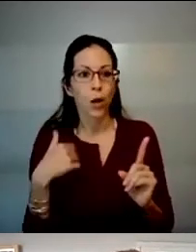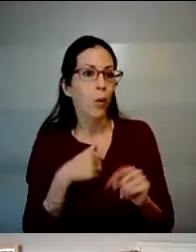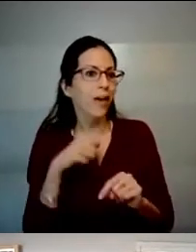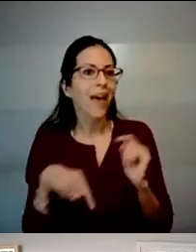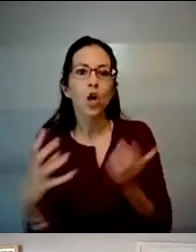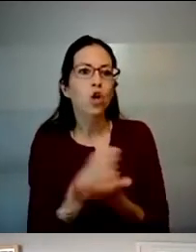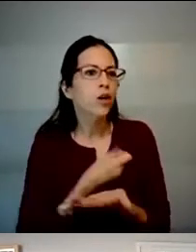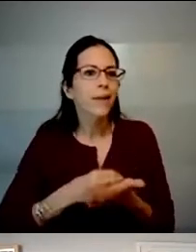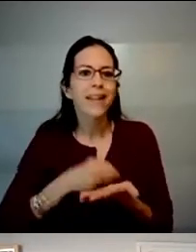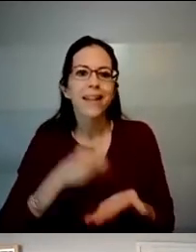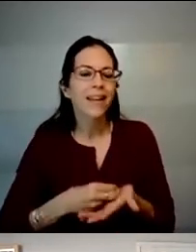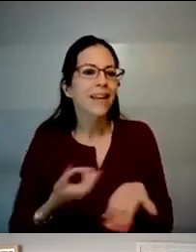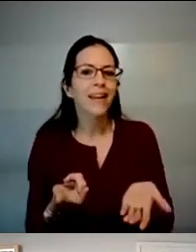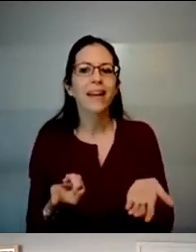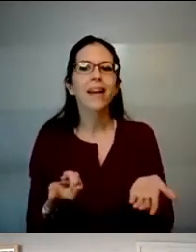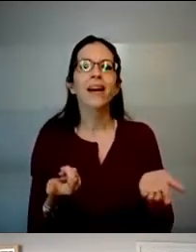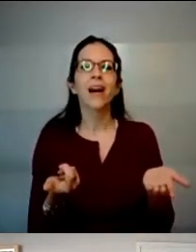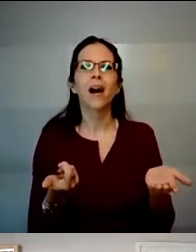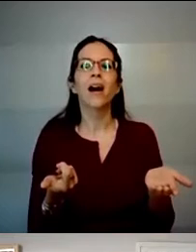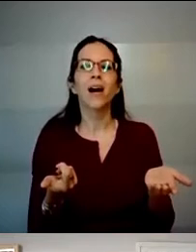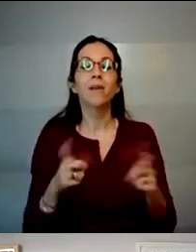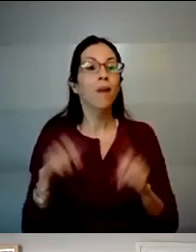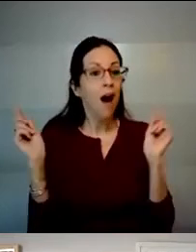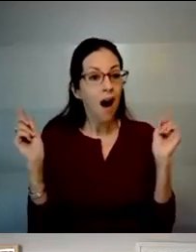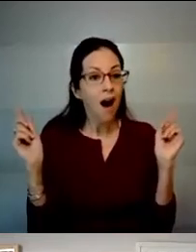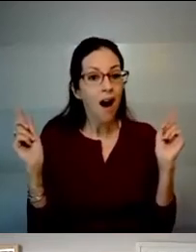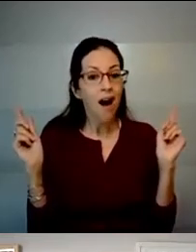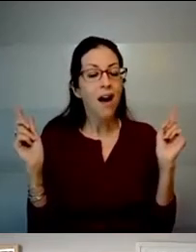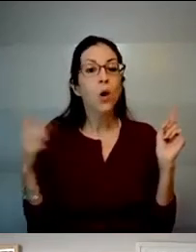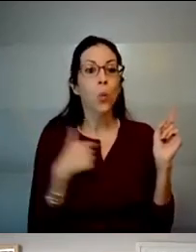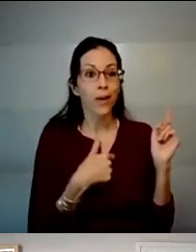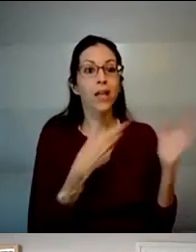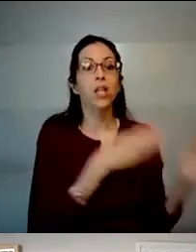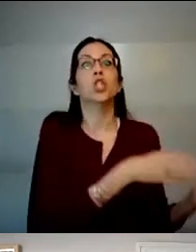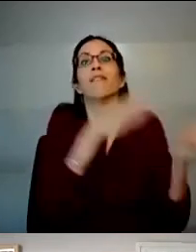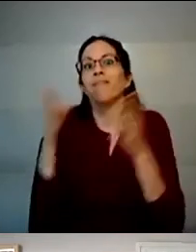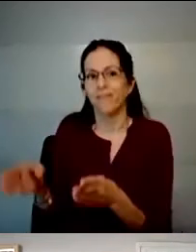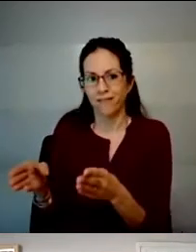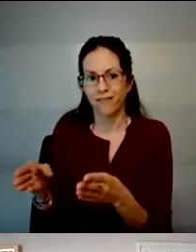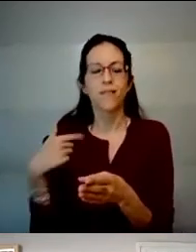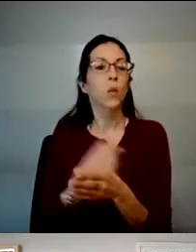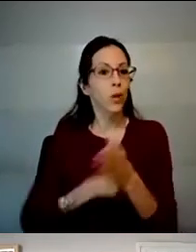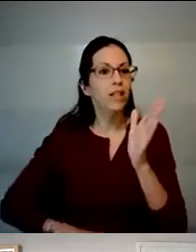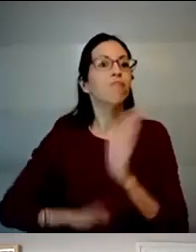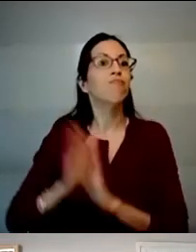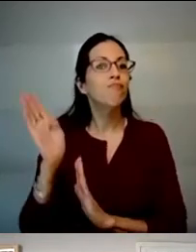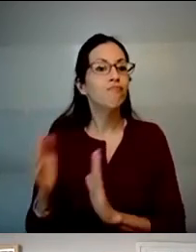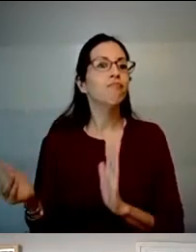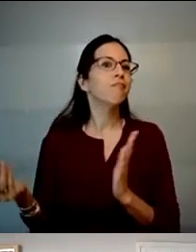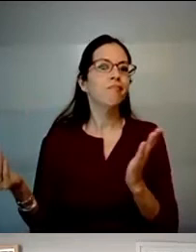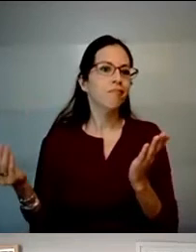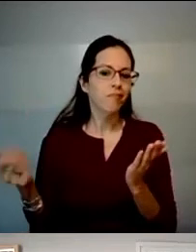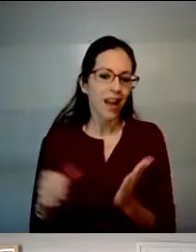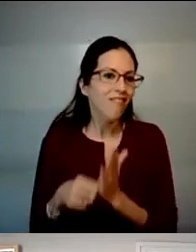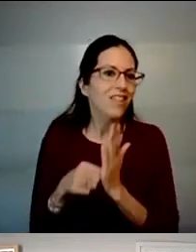in. And this is but this is how the shifts we've made, and these are the partnerships that we are